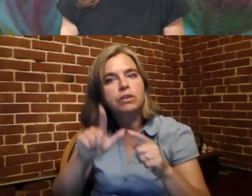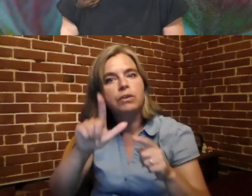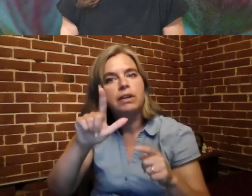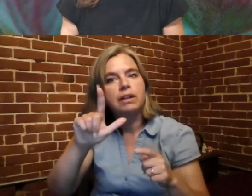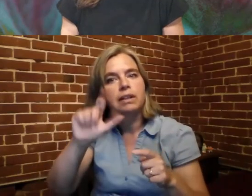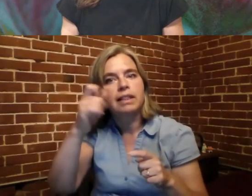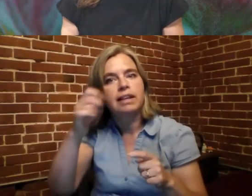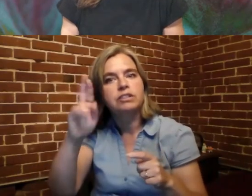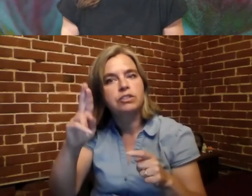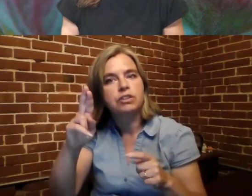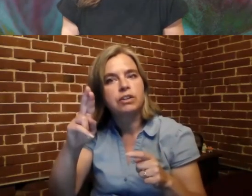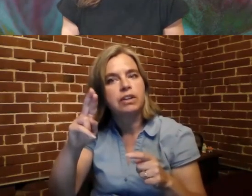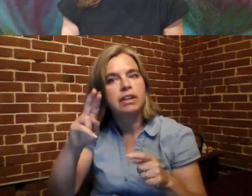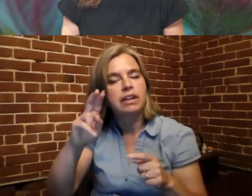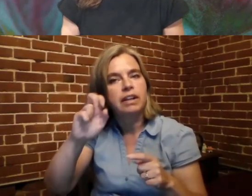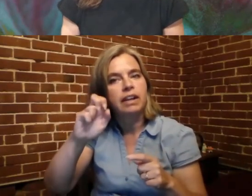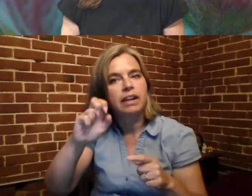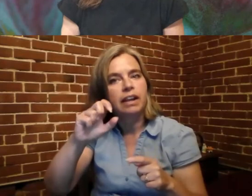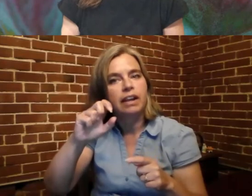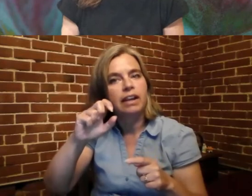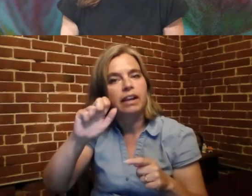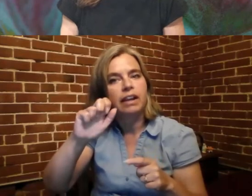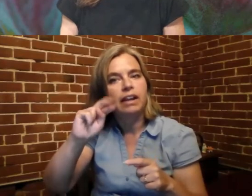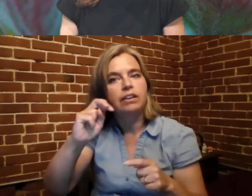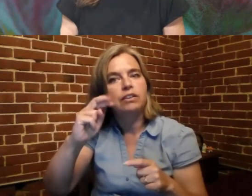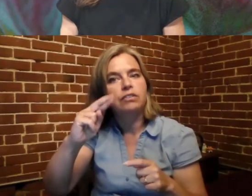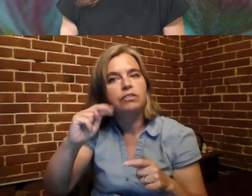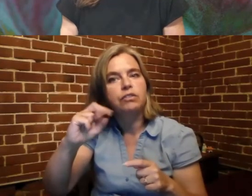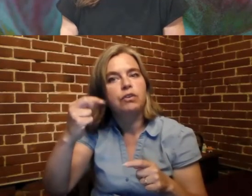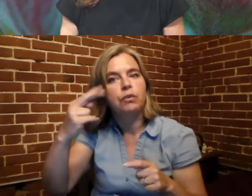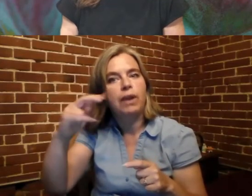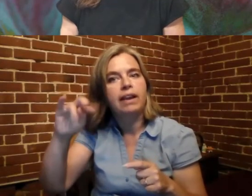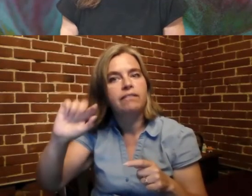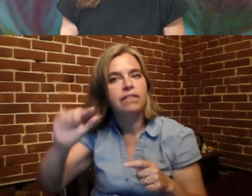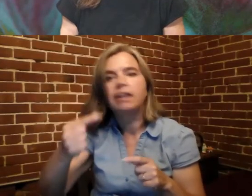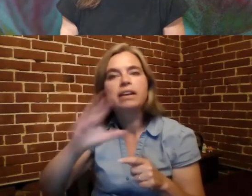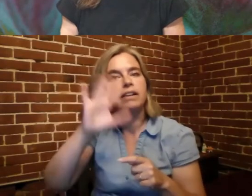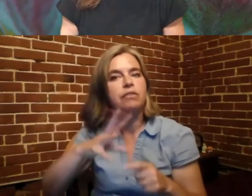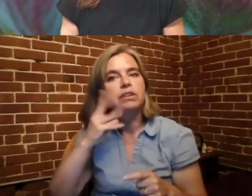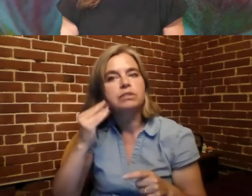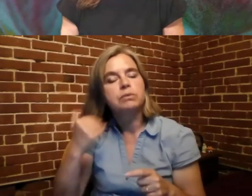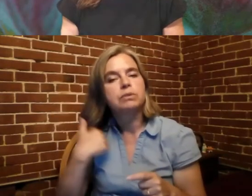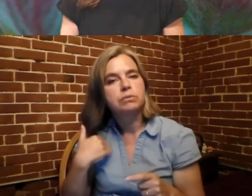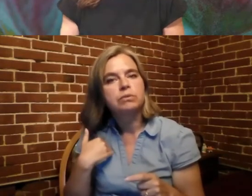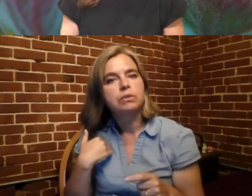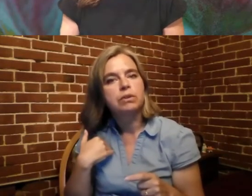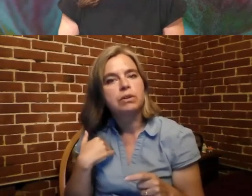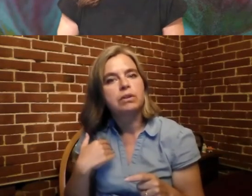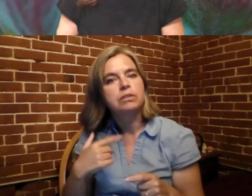engraving, which I had never done before. So then it was just wonderful to work with Lei